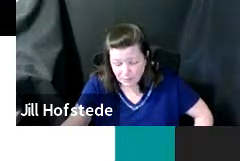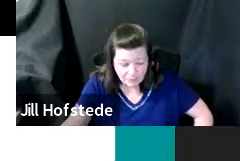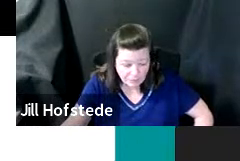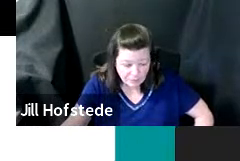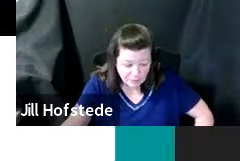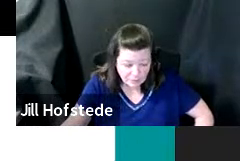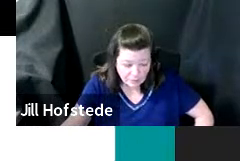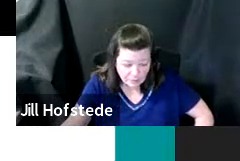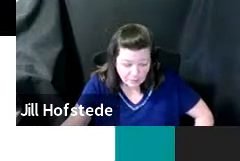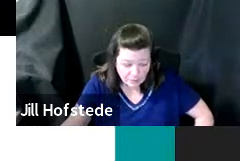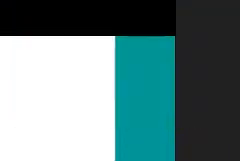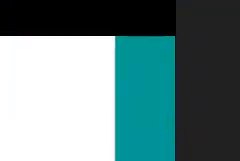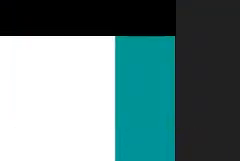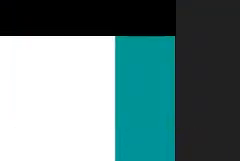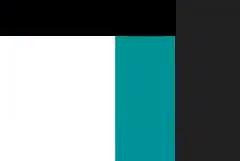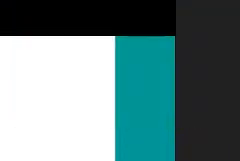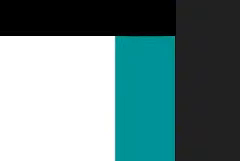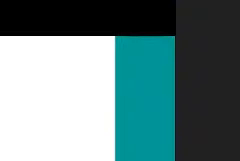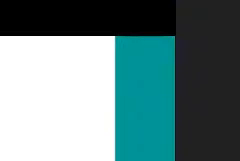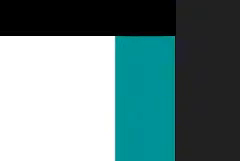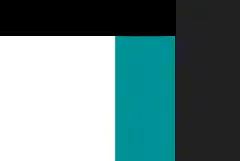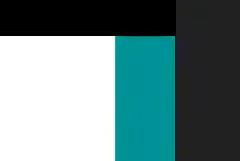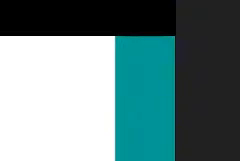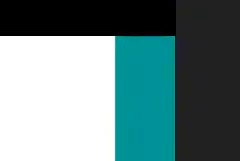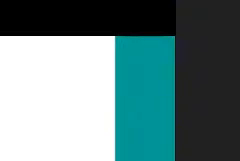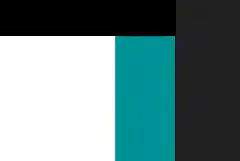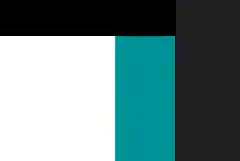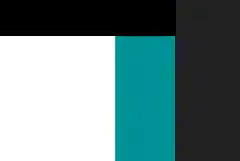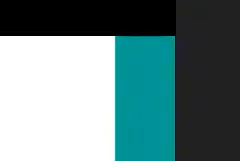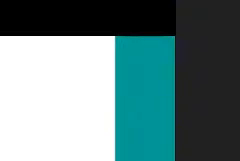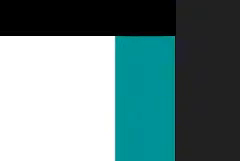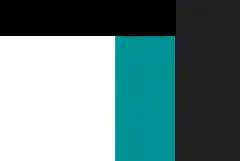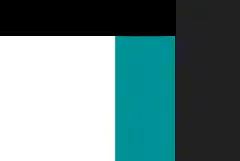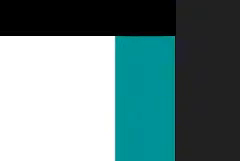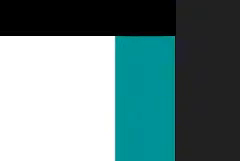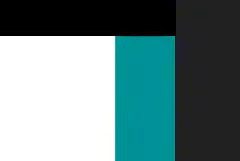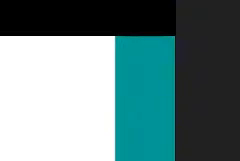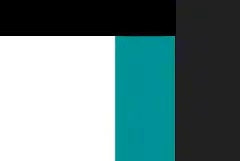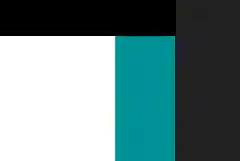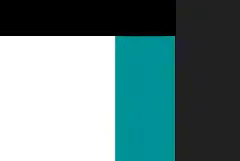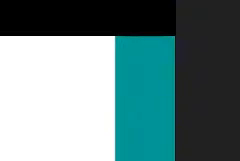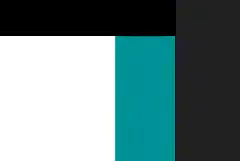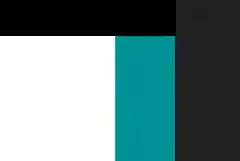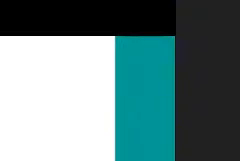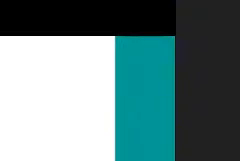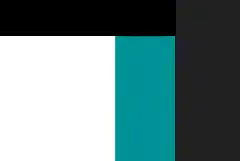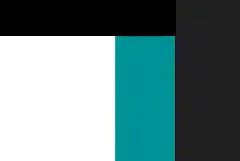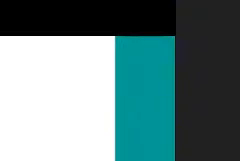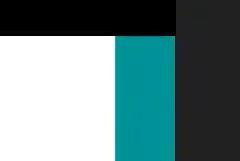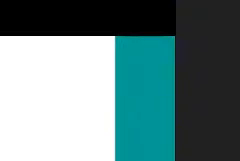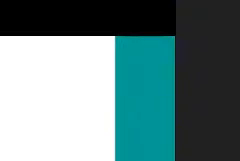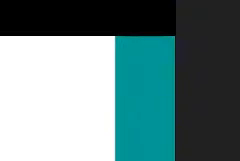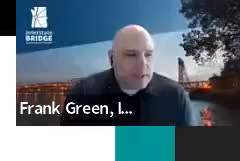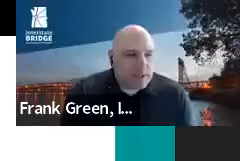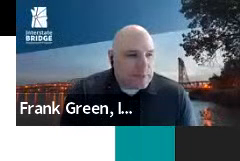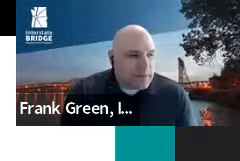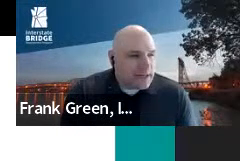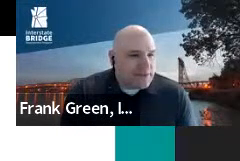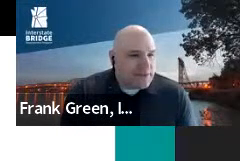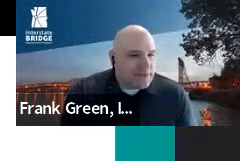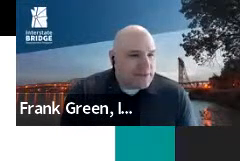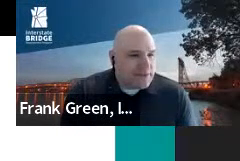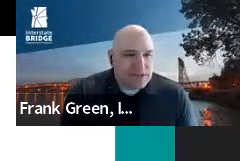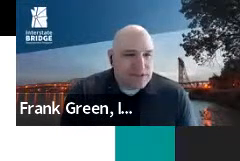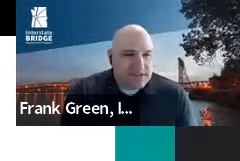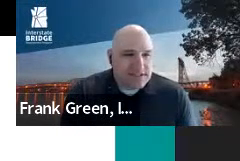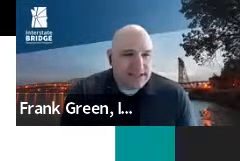So with that, that's kind of the high level update I wanted to give. I think we could probably pause for a quick minute if